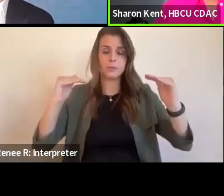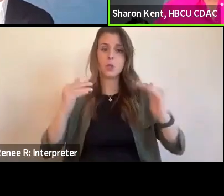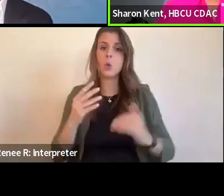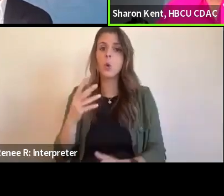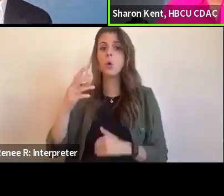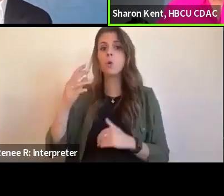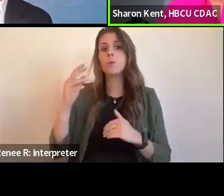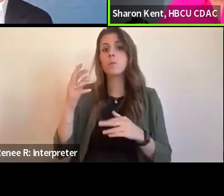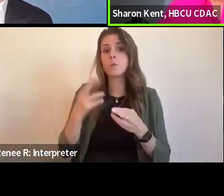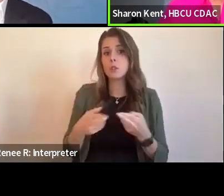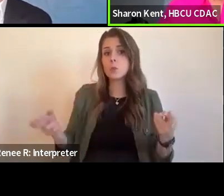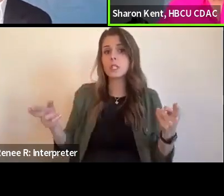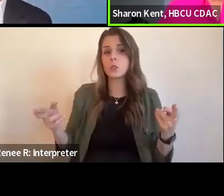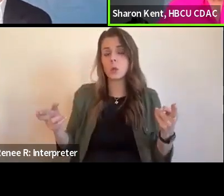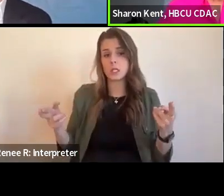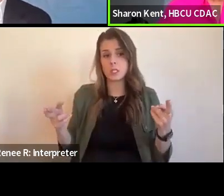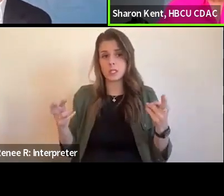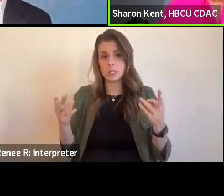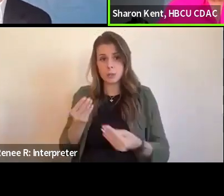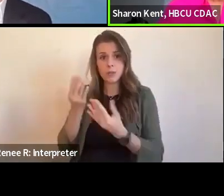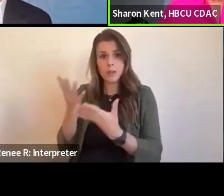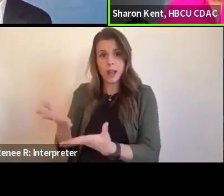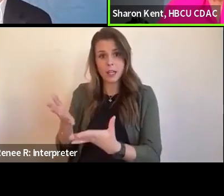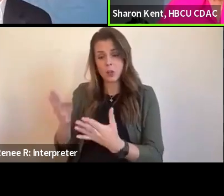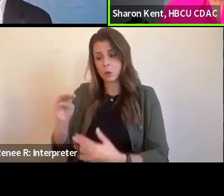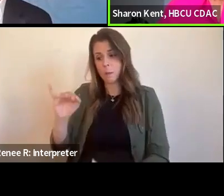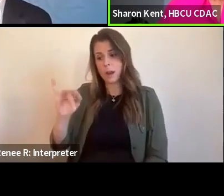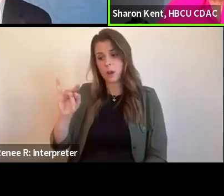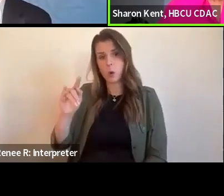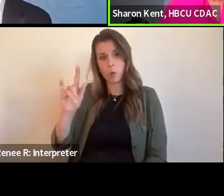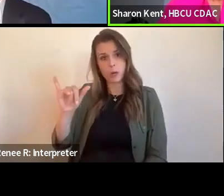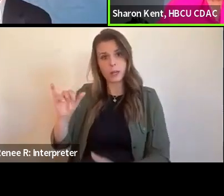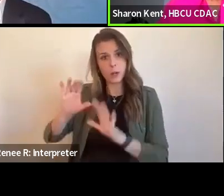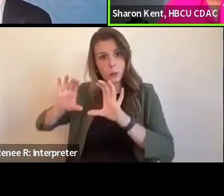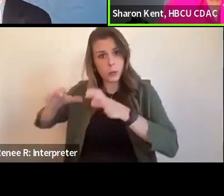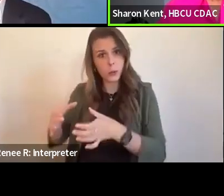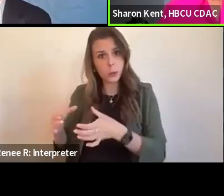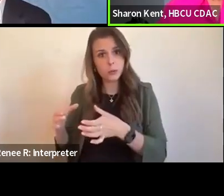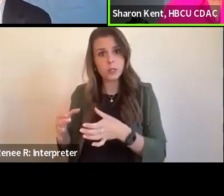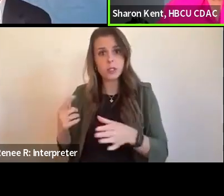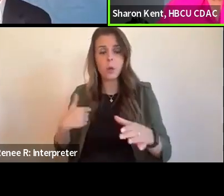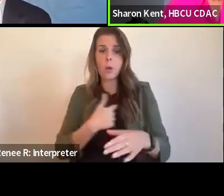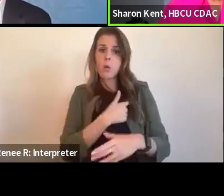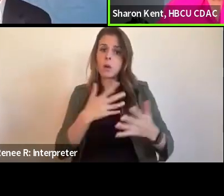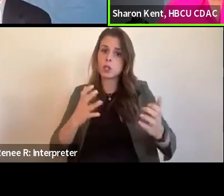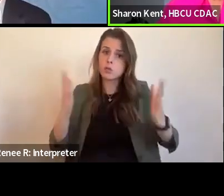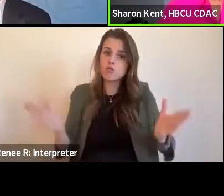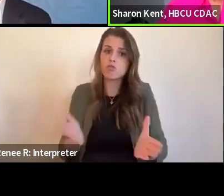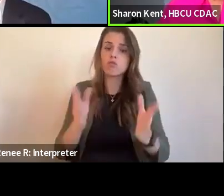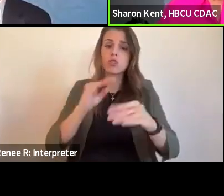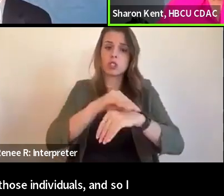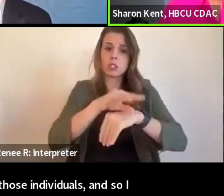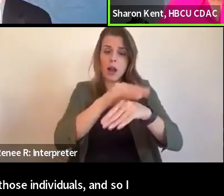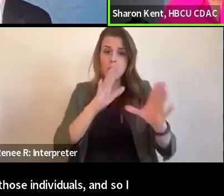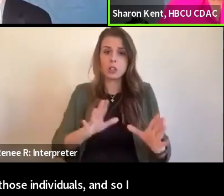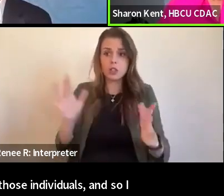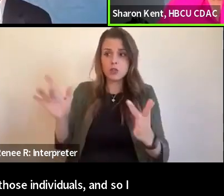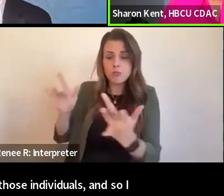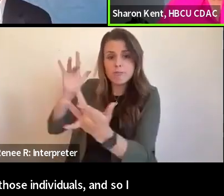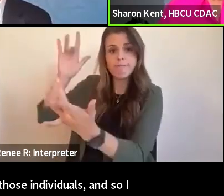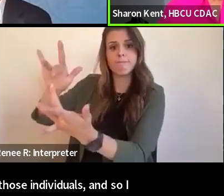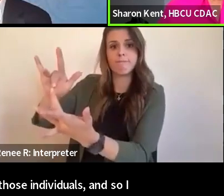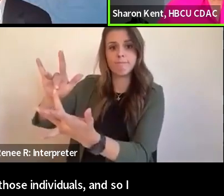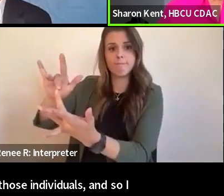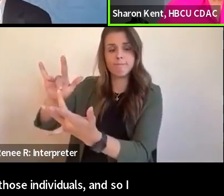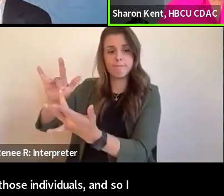to those individuals. And so I would encourage counselors to reach out, and